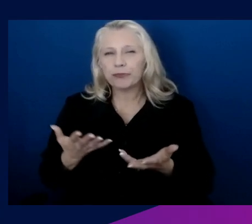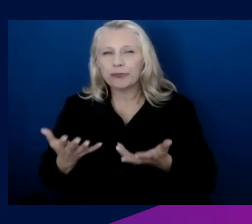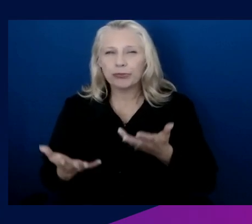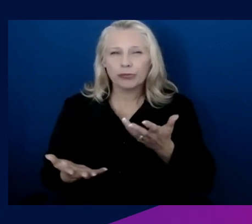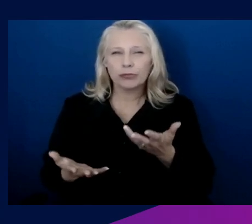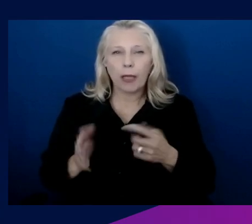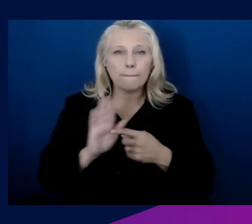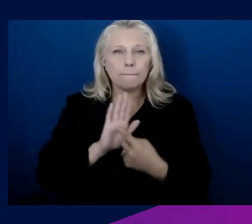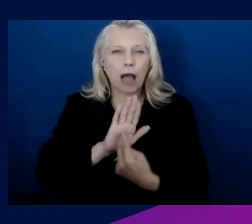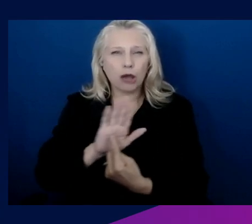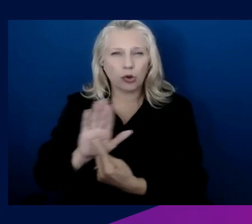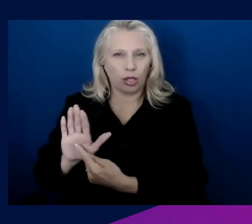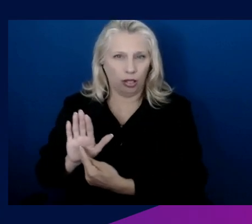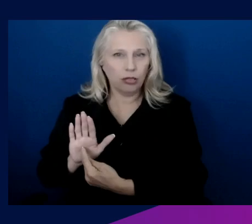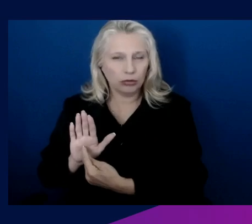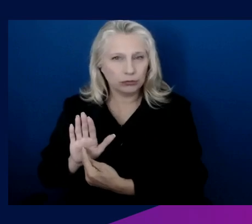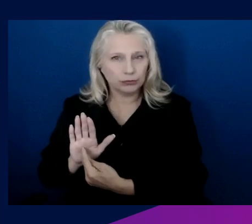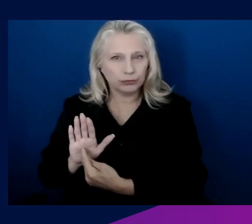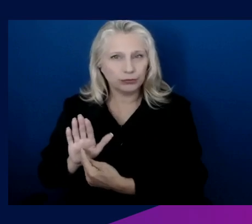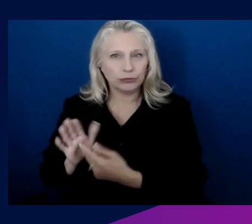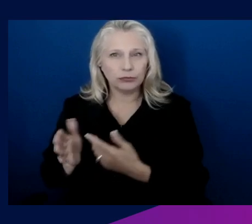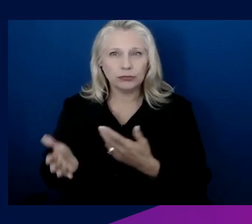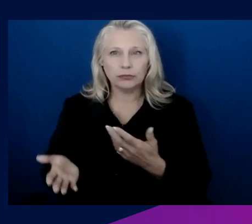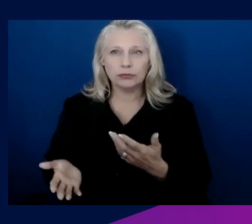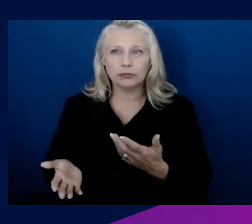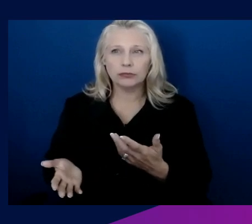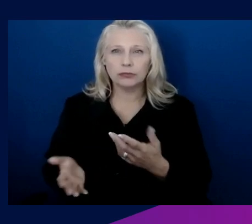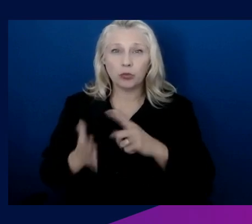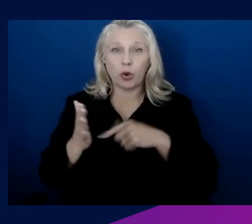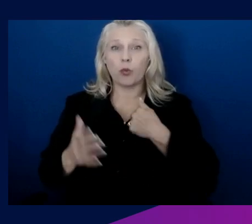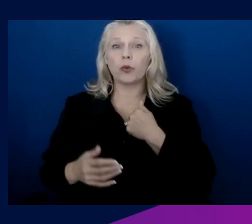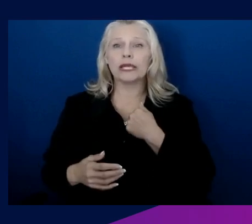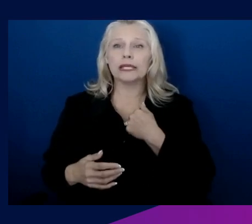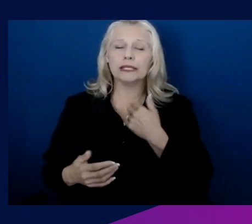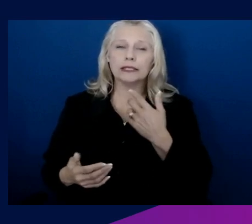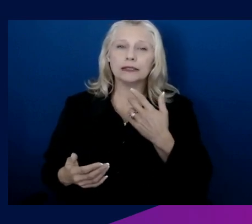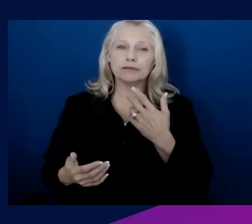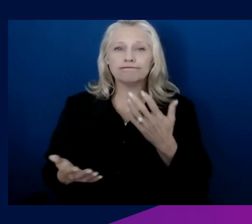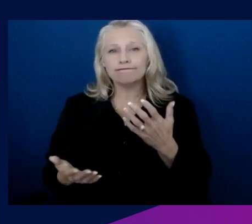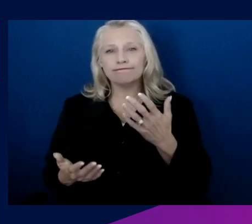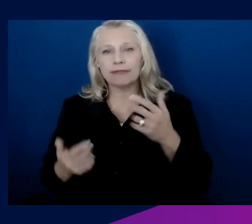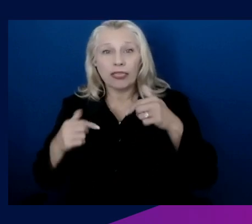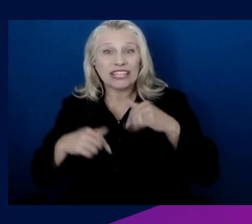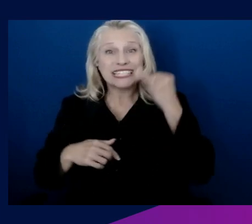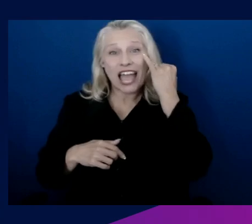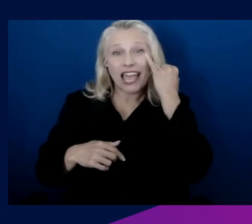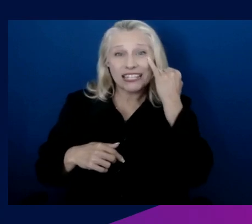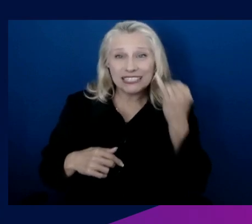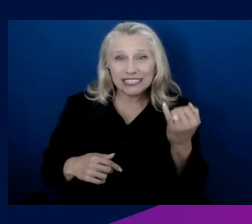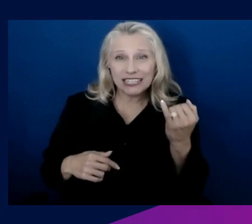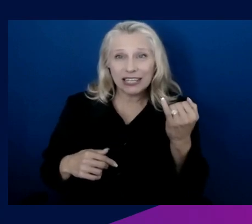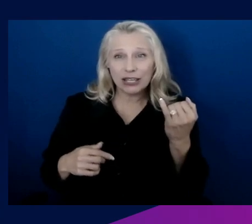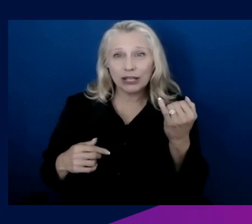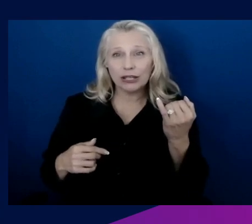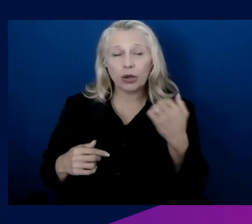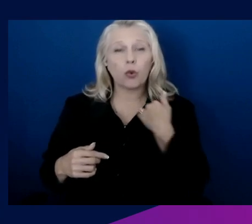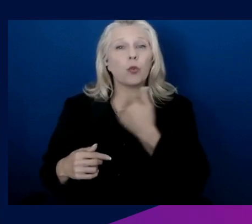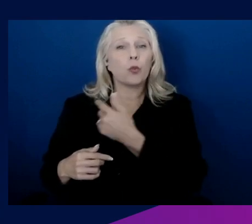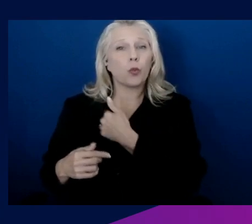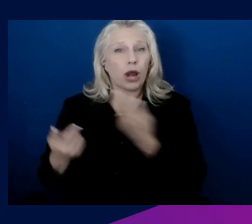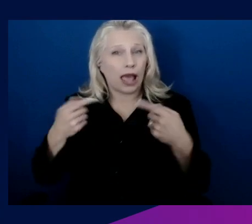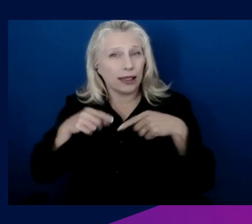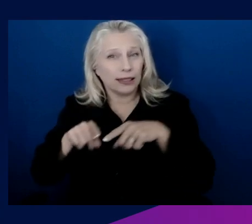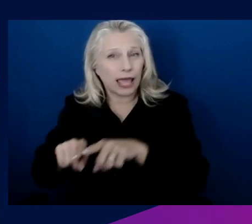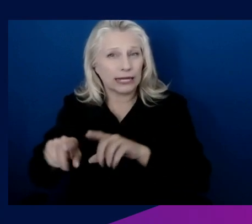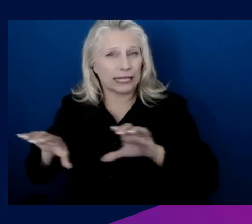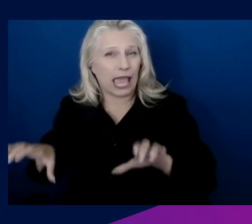model and model what we say, what this idea that we are aligning actions with